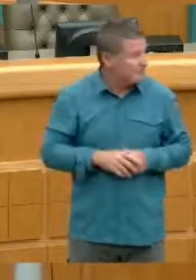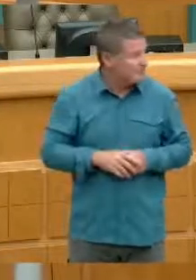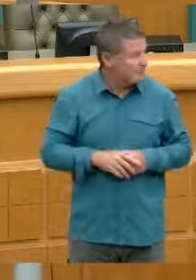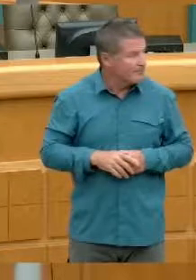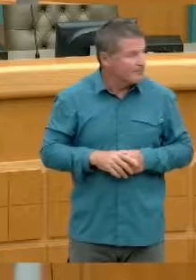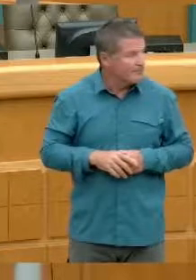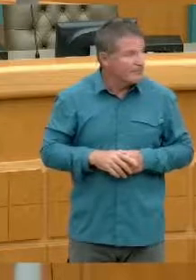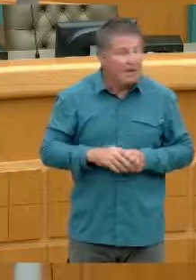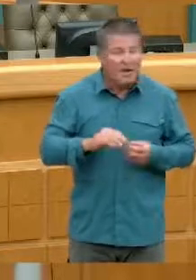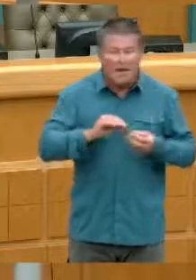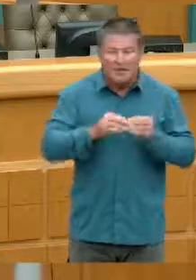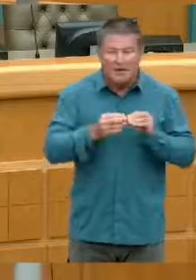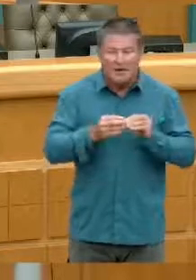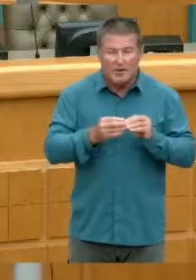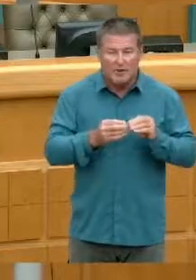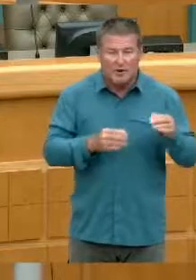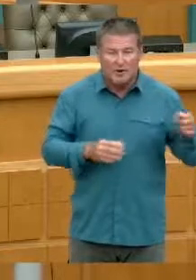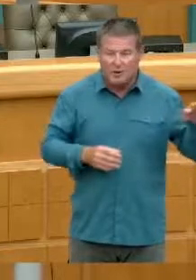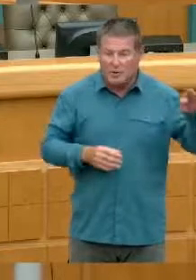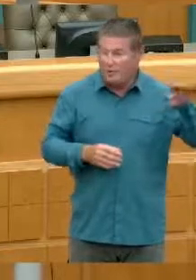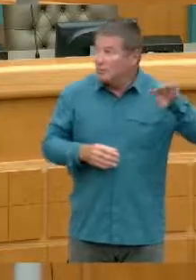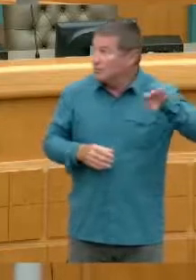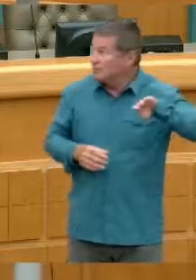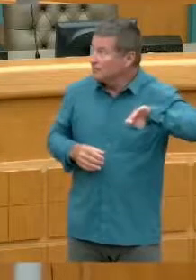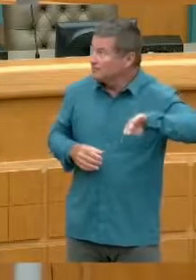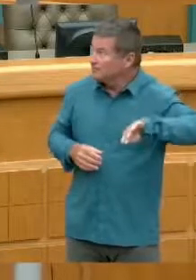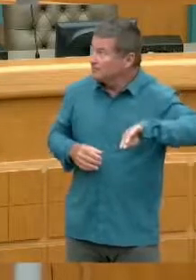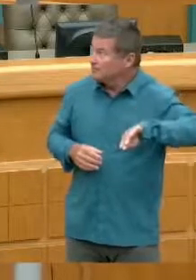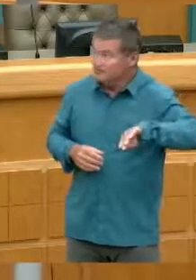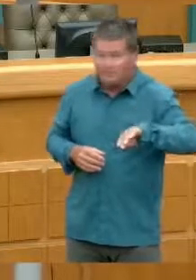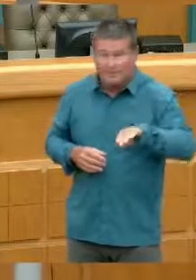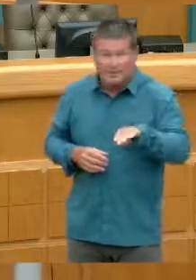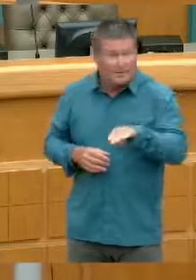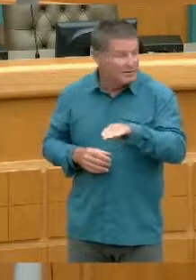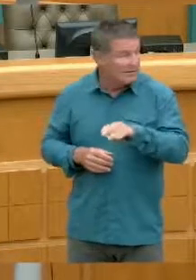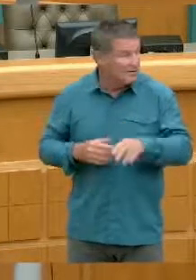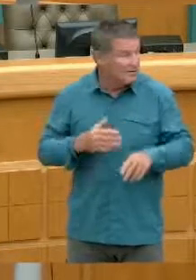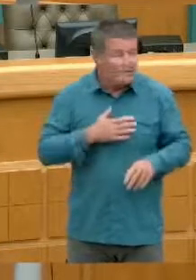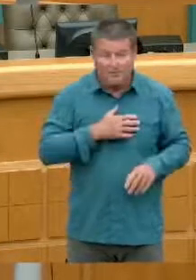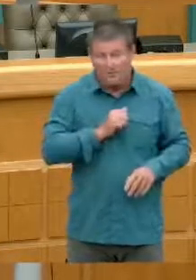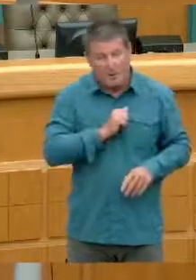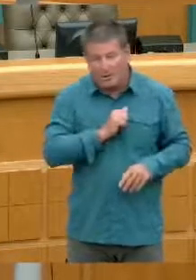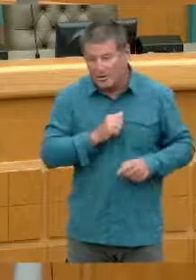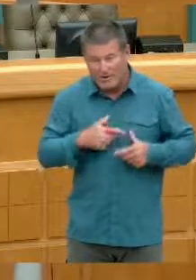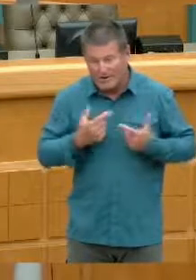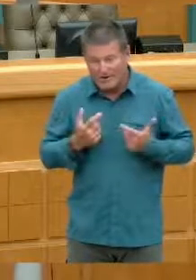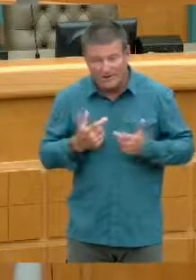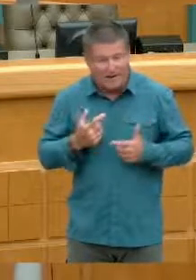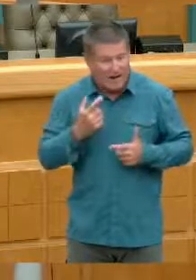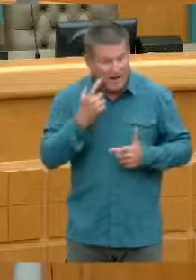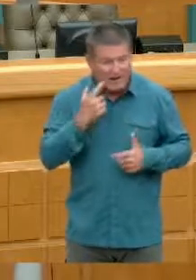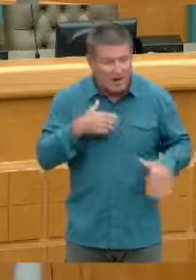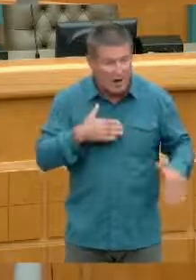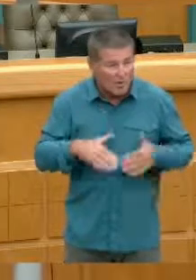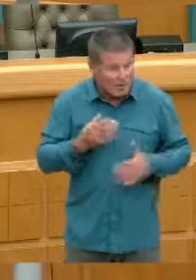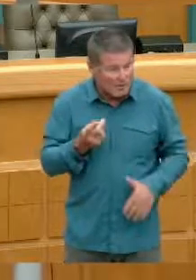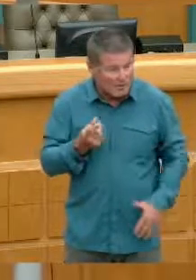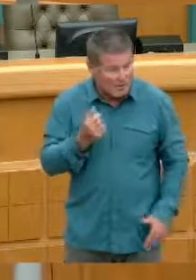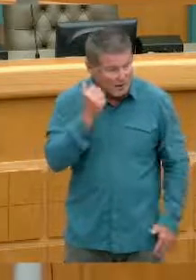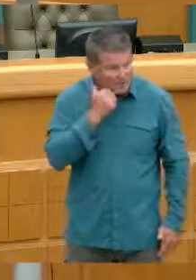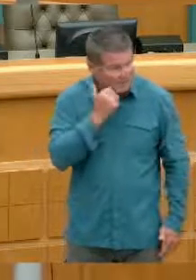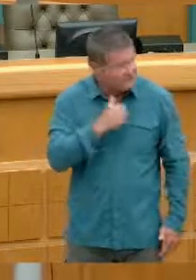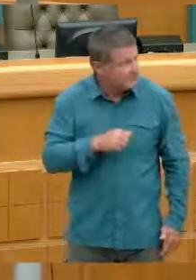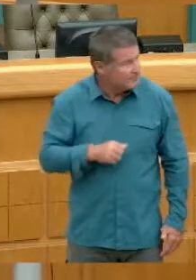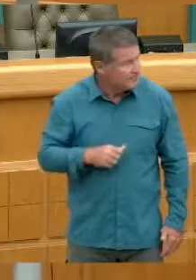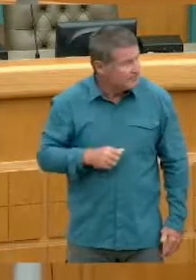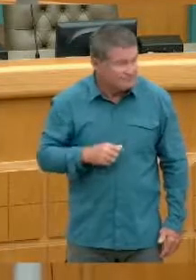has declined the least compared to the other two metrics. I myself, in my own life, can think about how I walk my dog every day, and